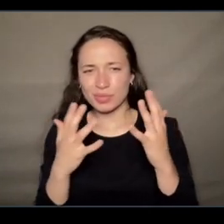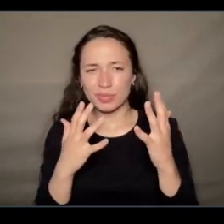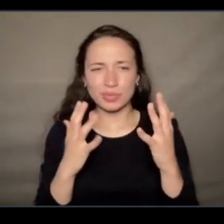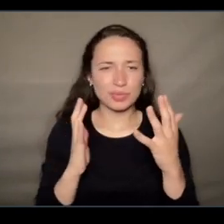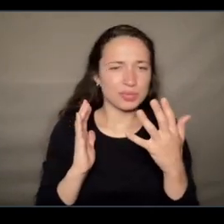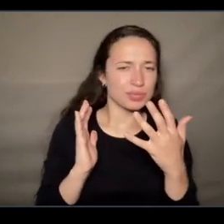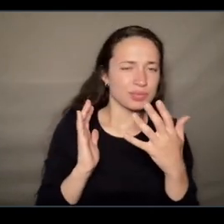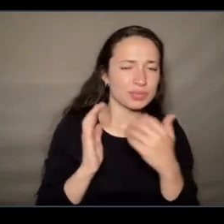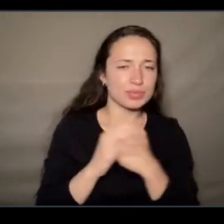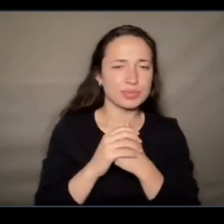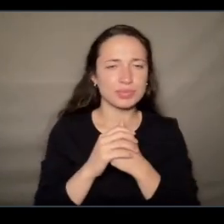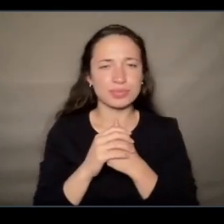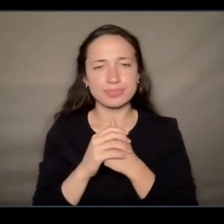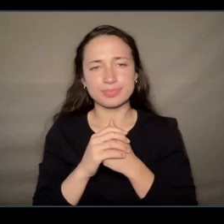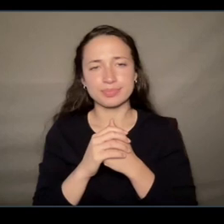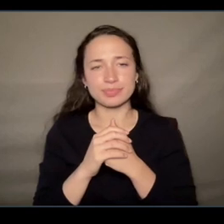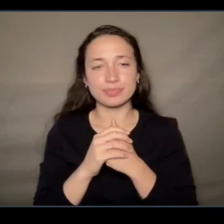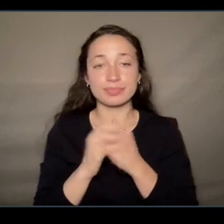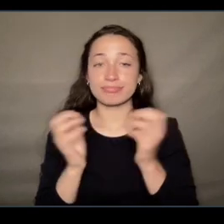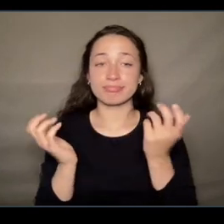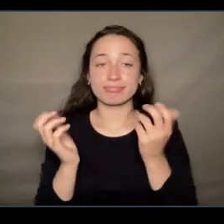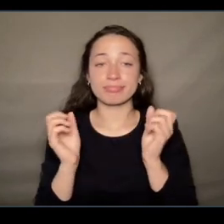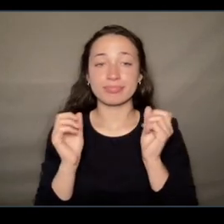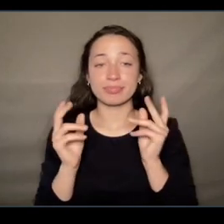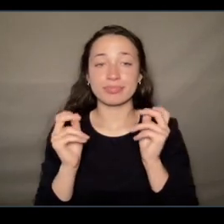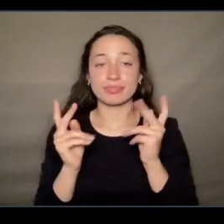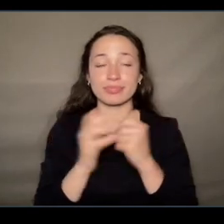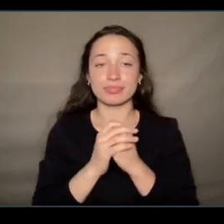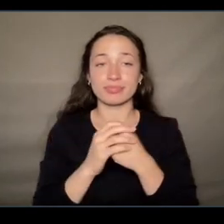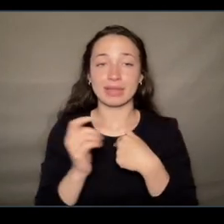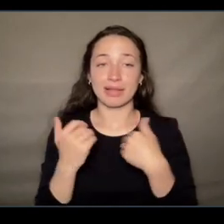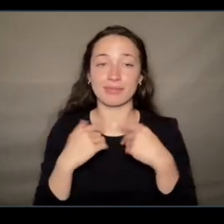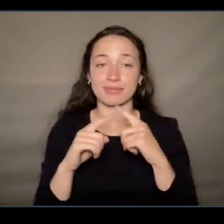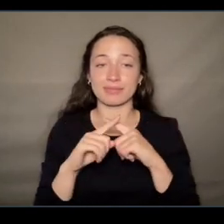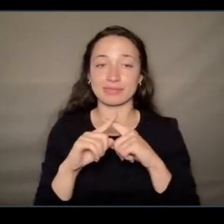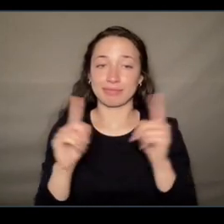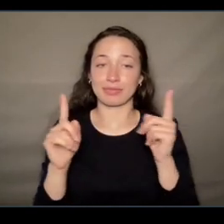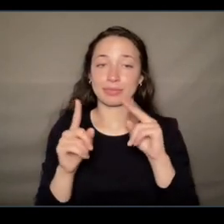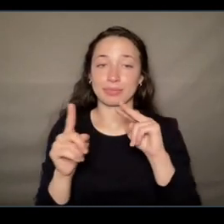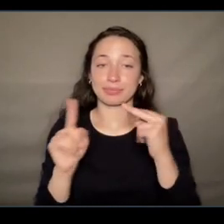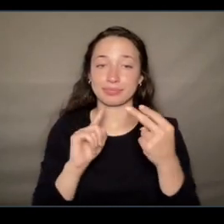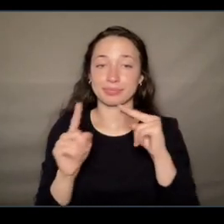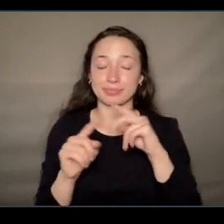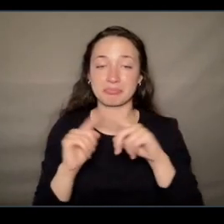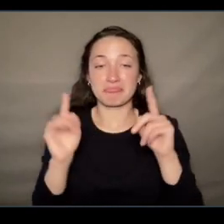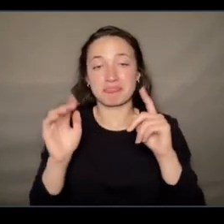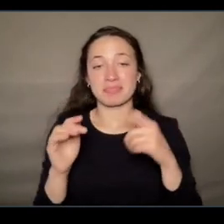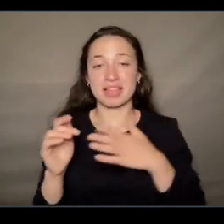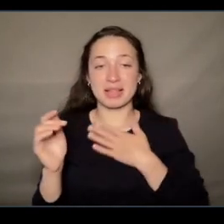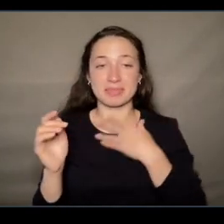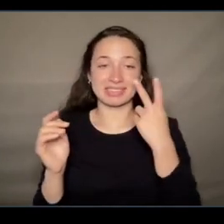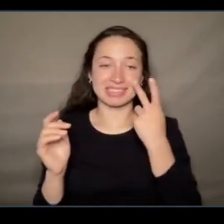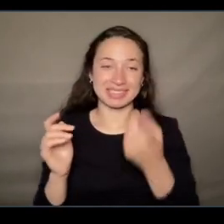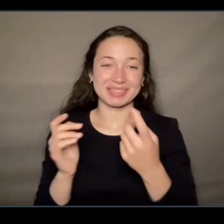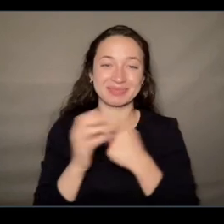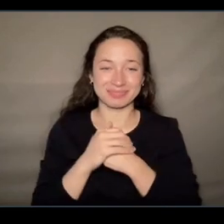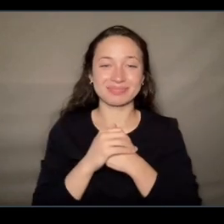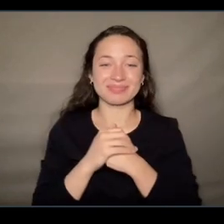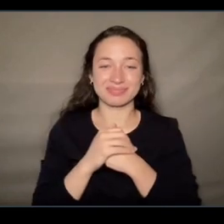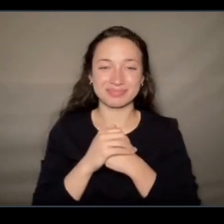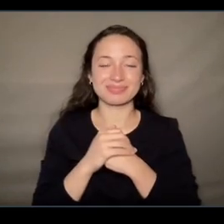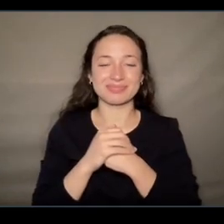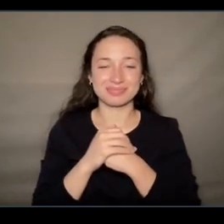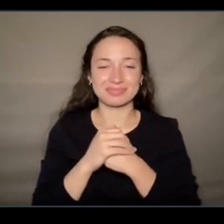solely focused on you now. Oh, okay. Very, I have a very different perspective, but I'm very